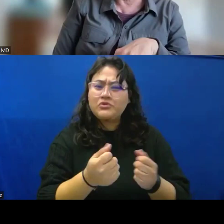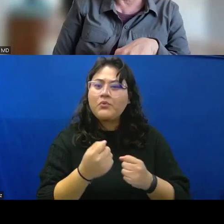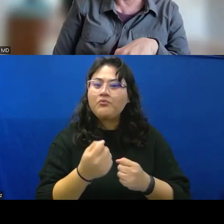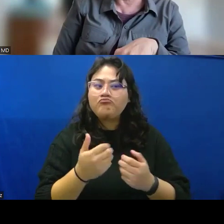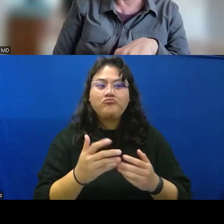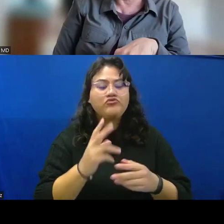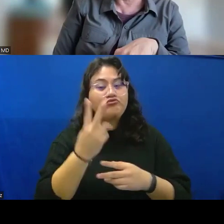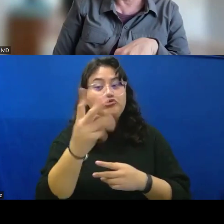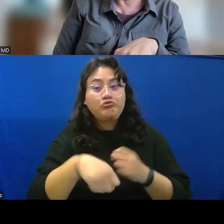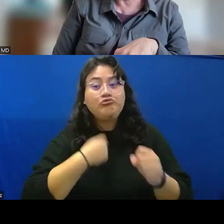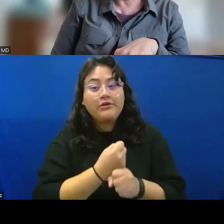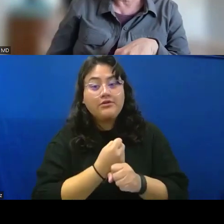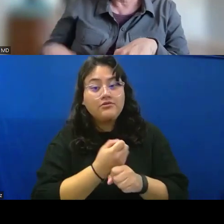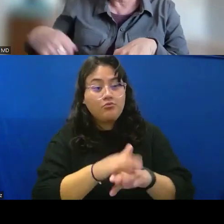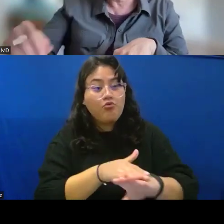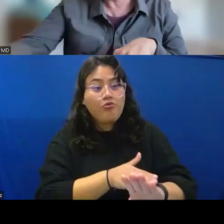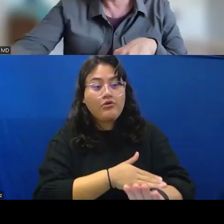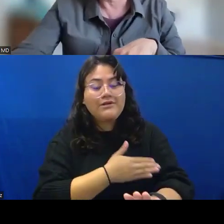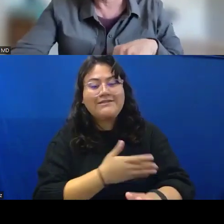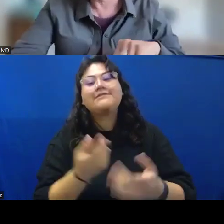years until publication.